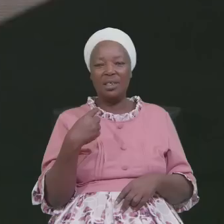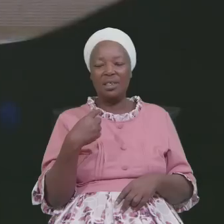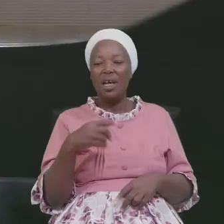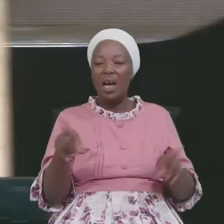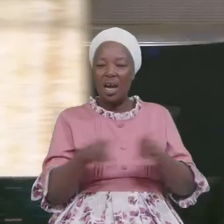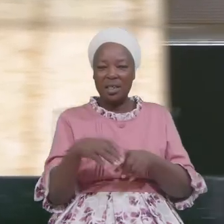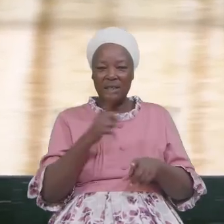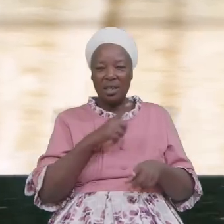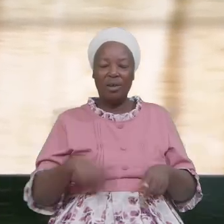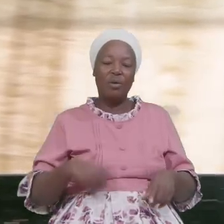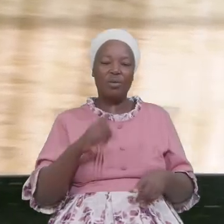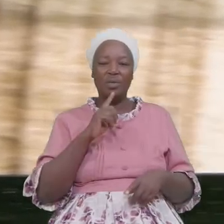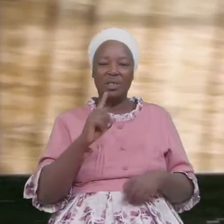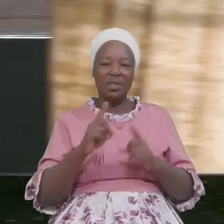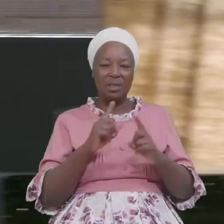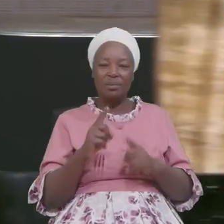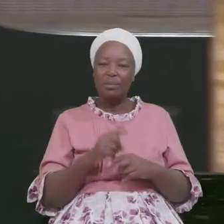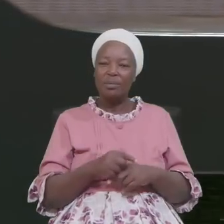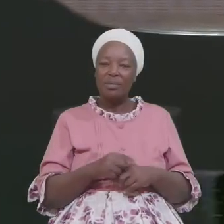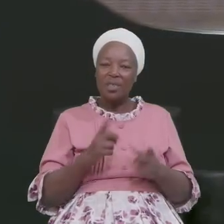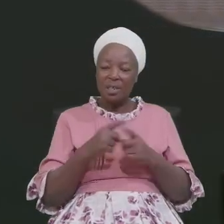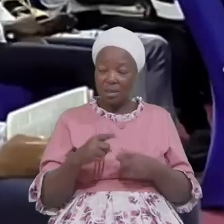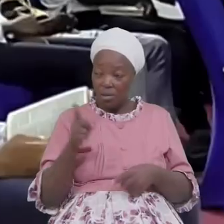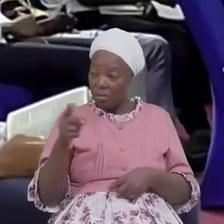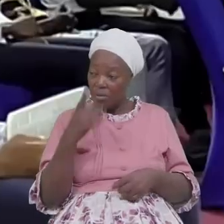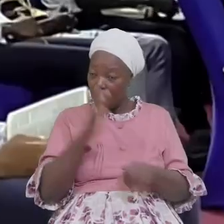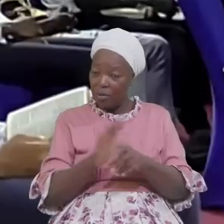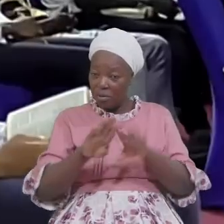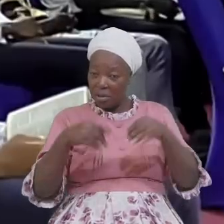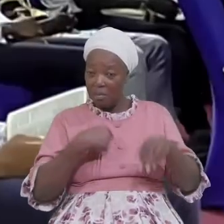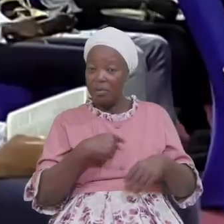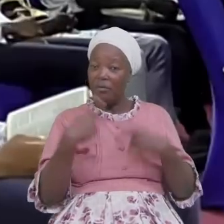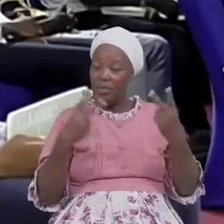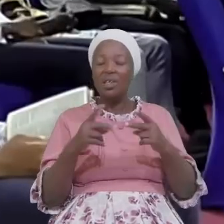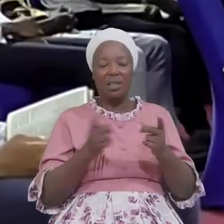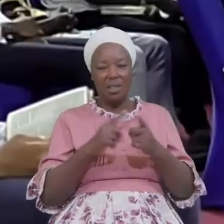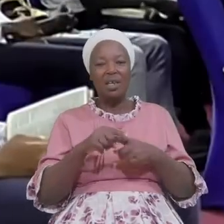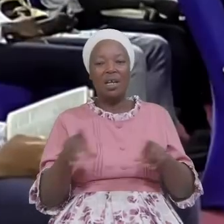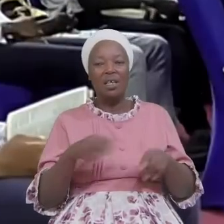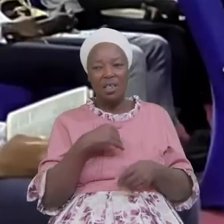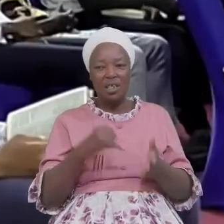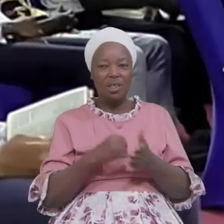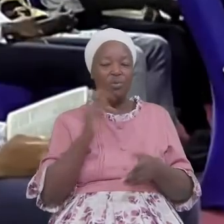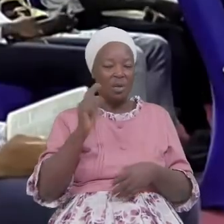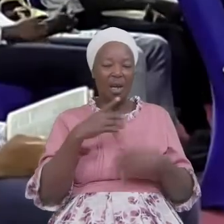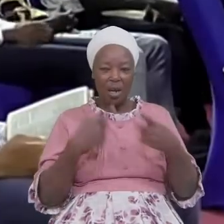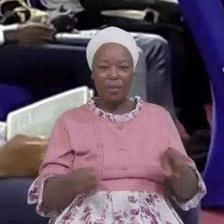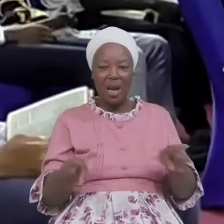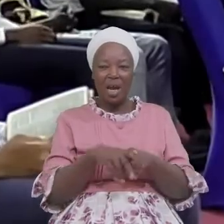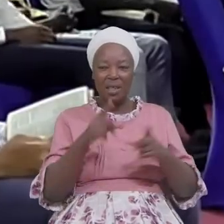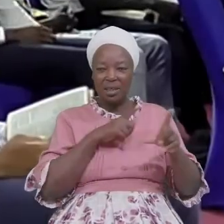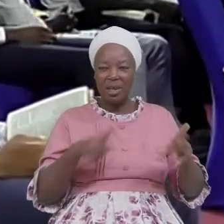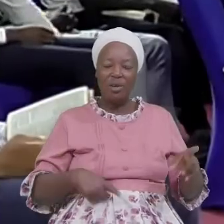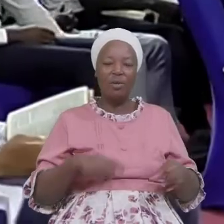Lord said. He said he'll give me victory. He will. As the Lord said. He said I will overcome, and I